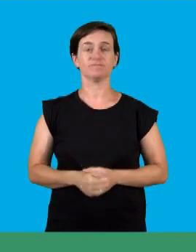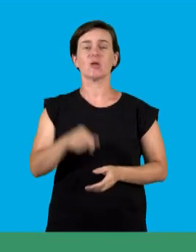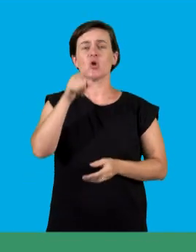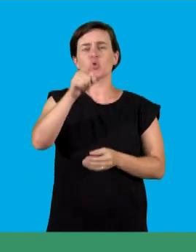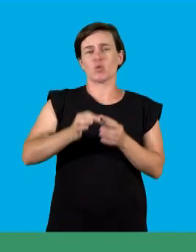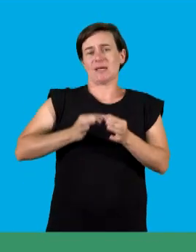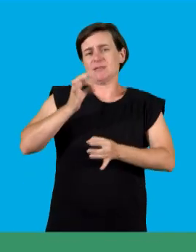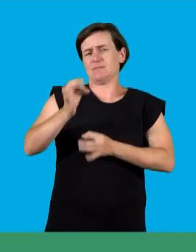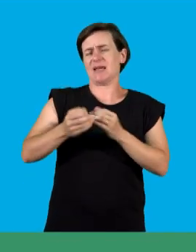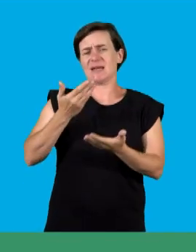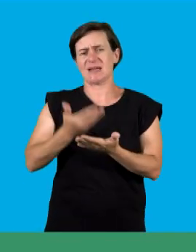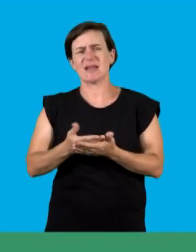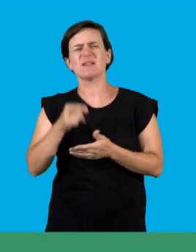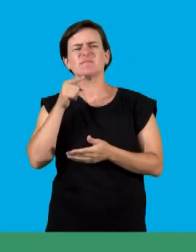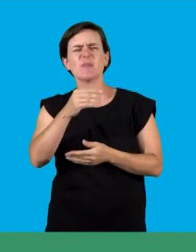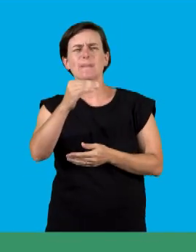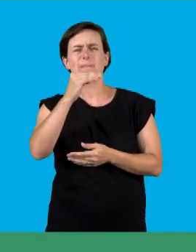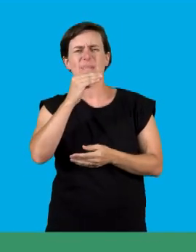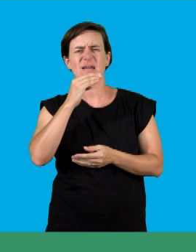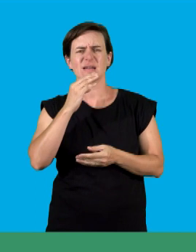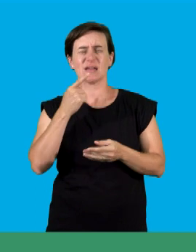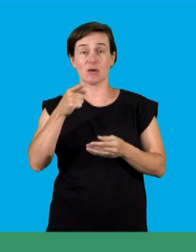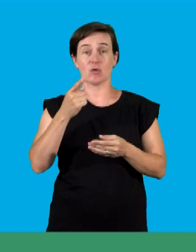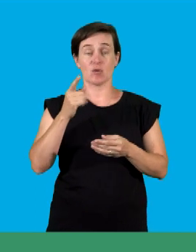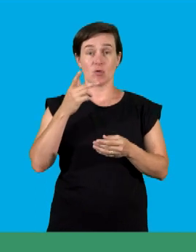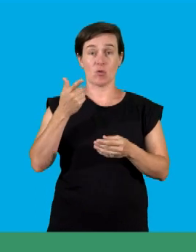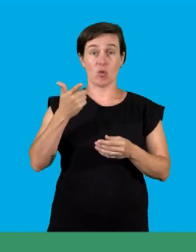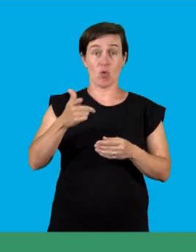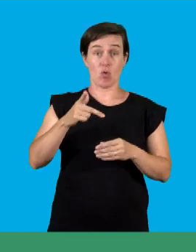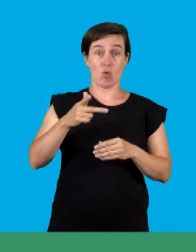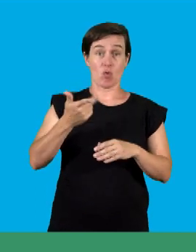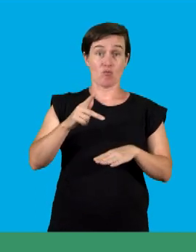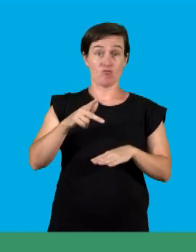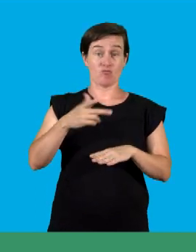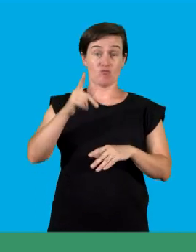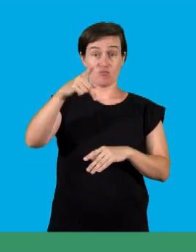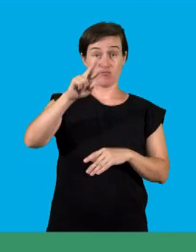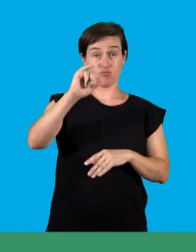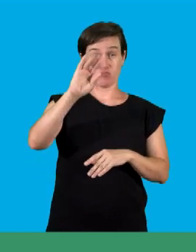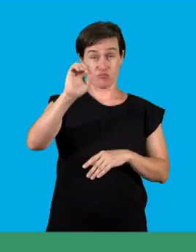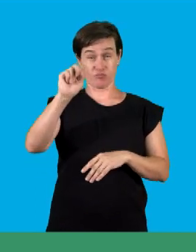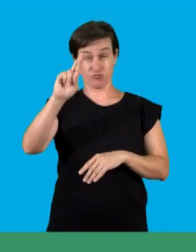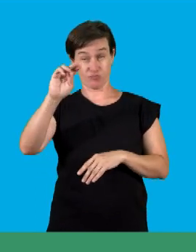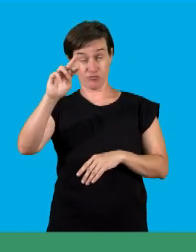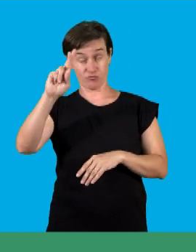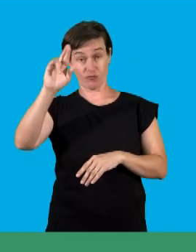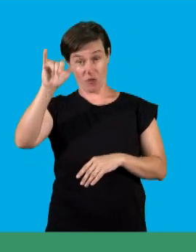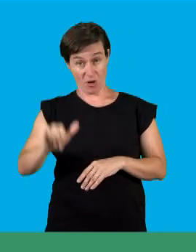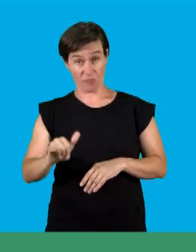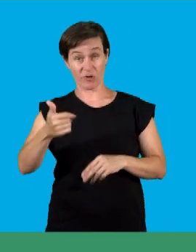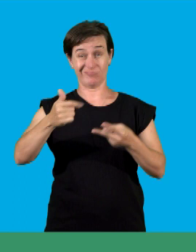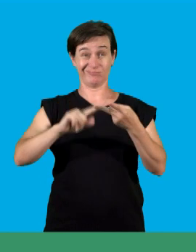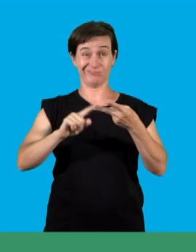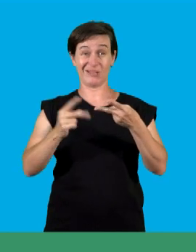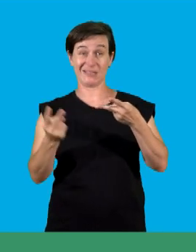to explain the meaning of the primary, secondary, and tertiary sectors. Give examples of each